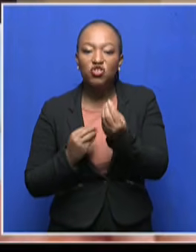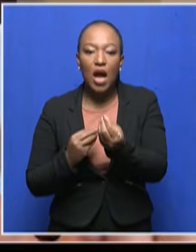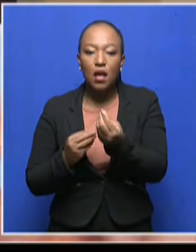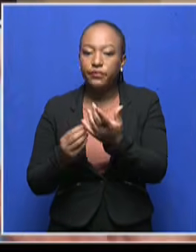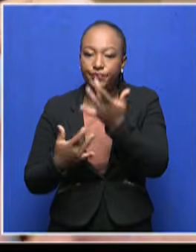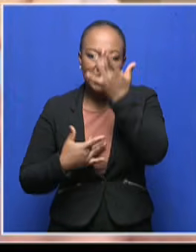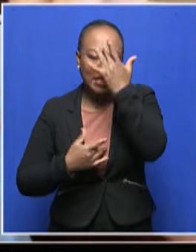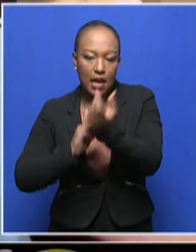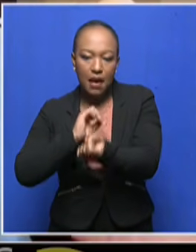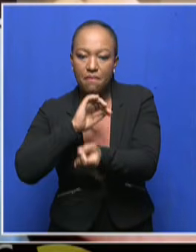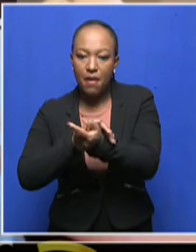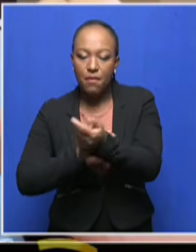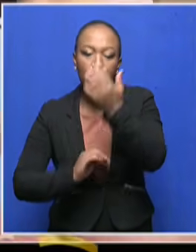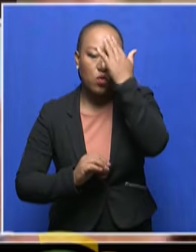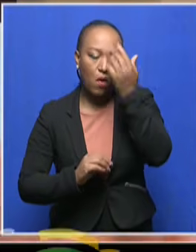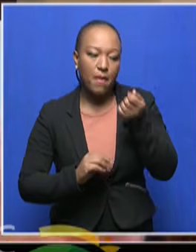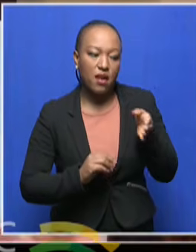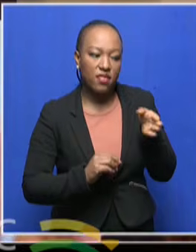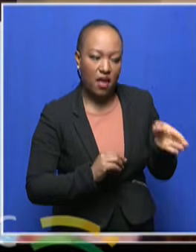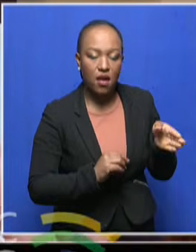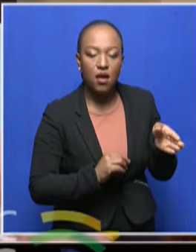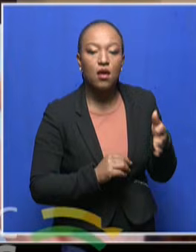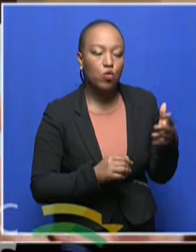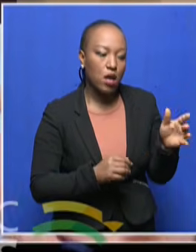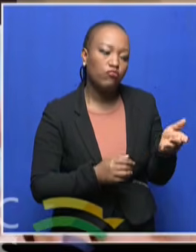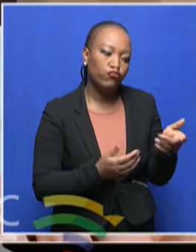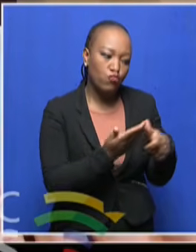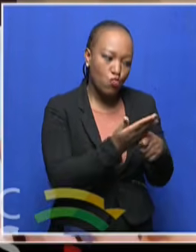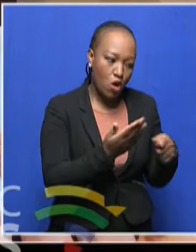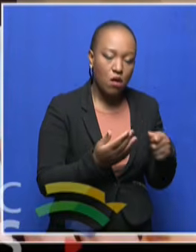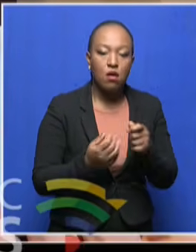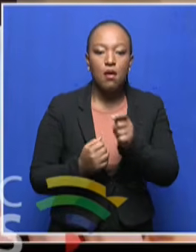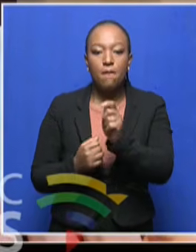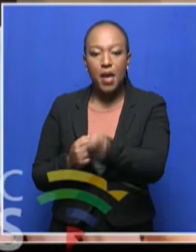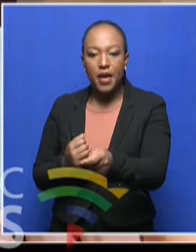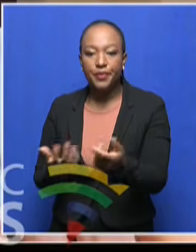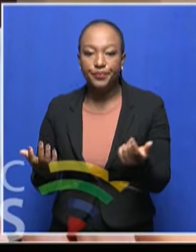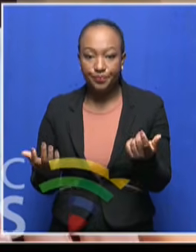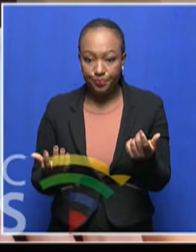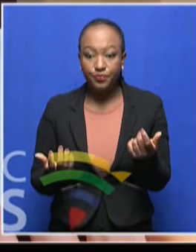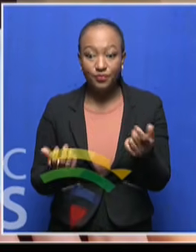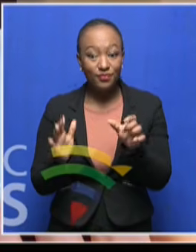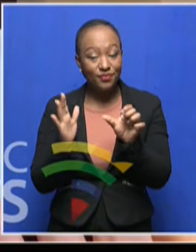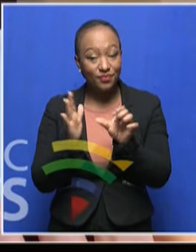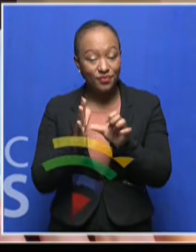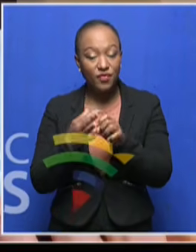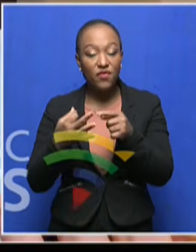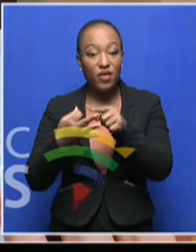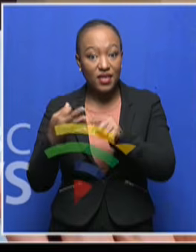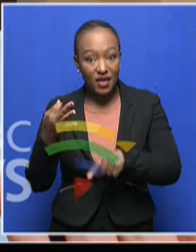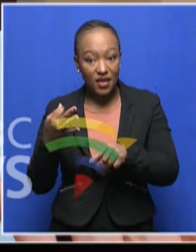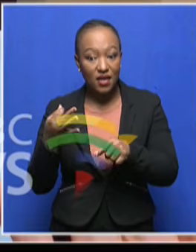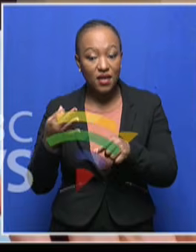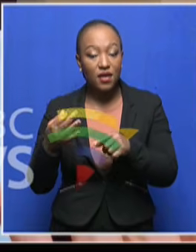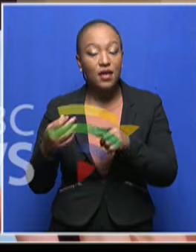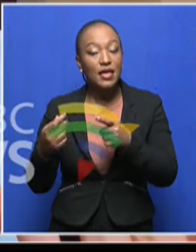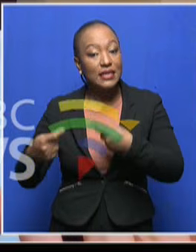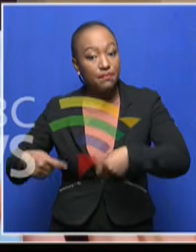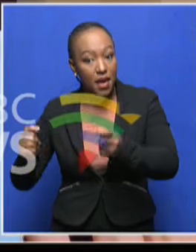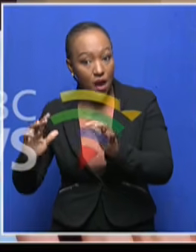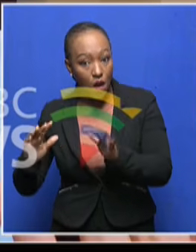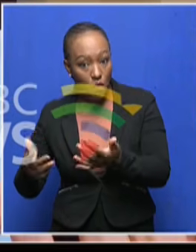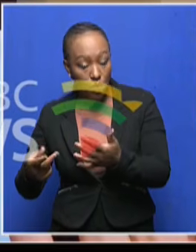that you can get hold of that money and you don't need to go into debt. And I always say those are the 3 fundamental things when it comes to managing your money. Check your